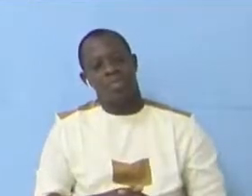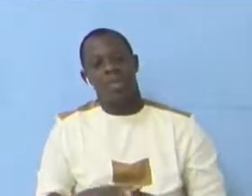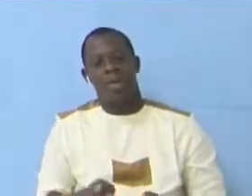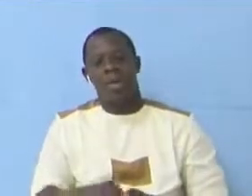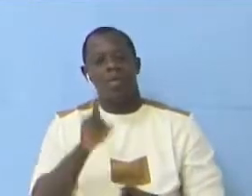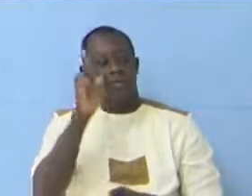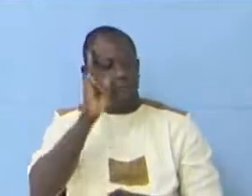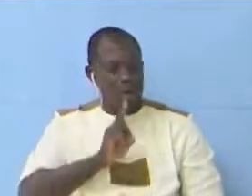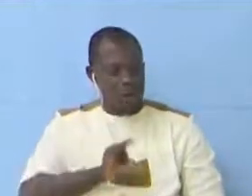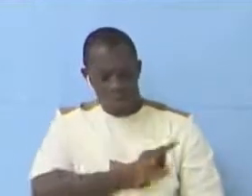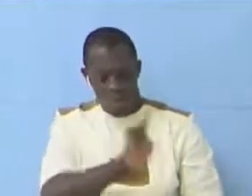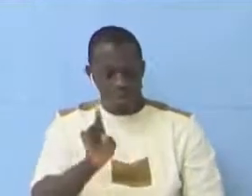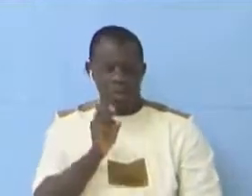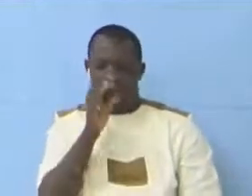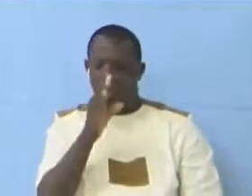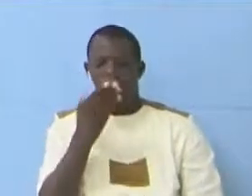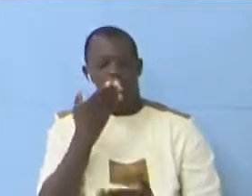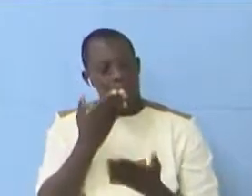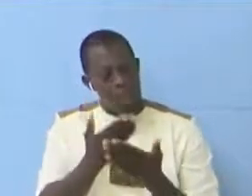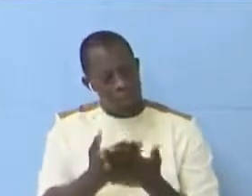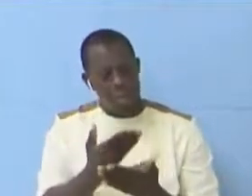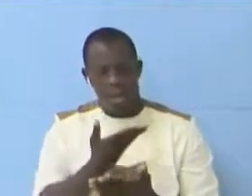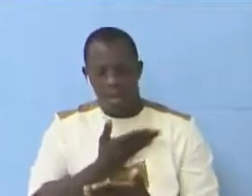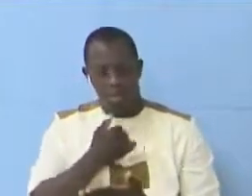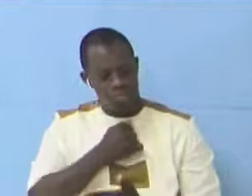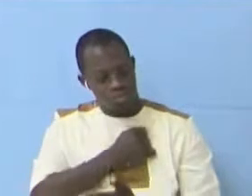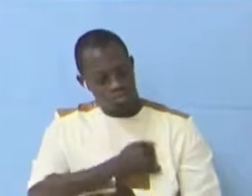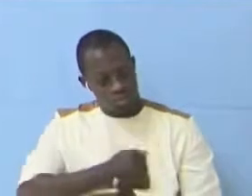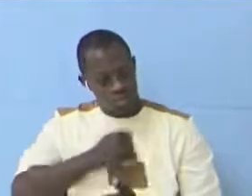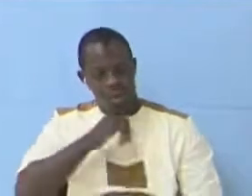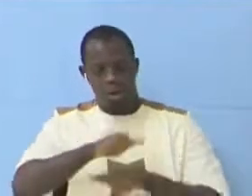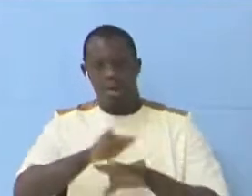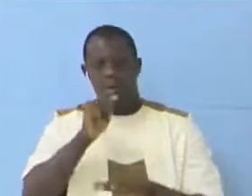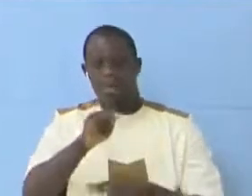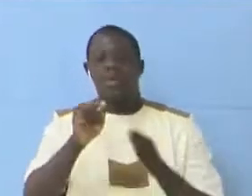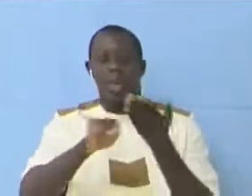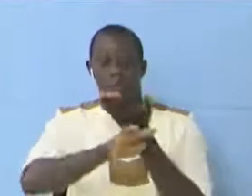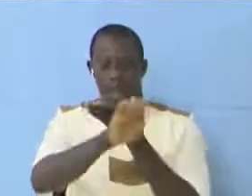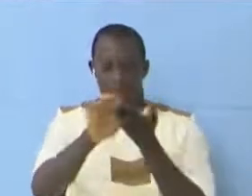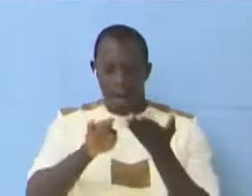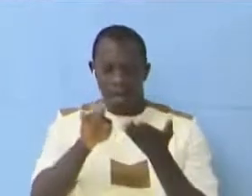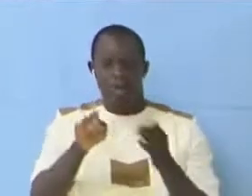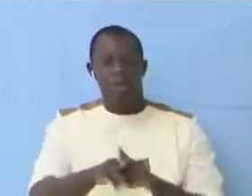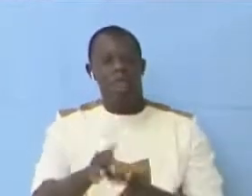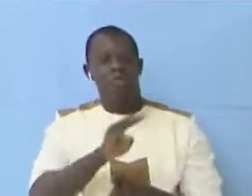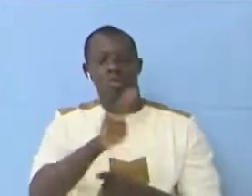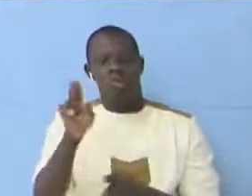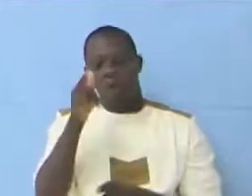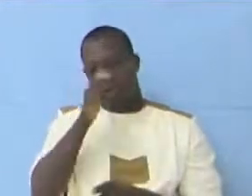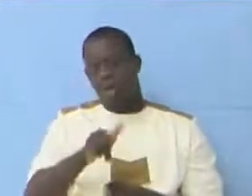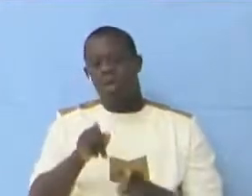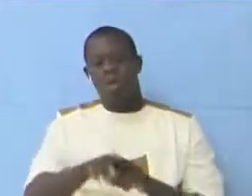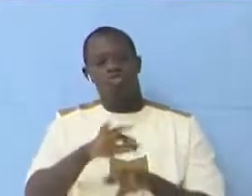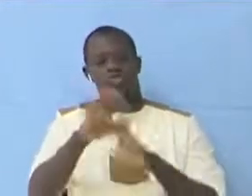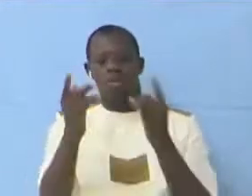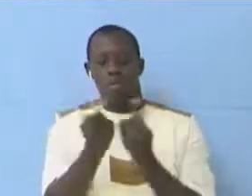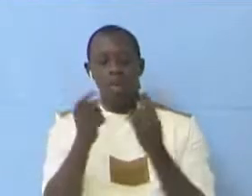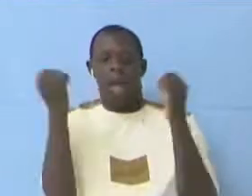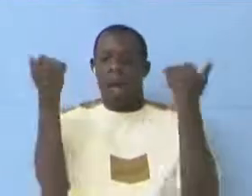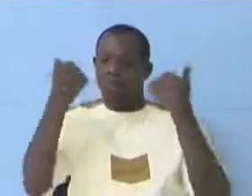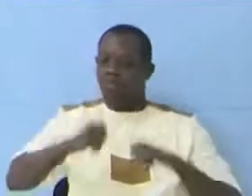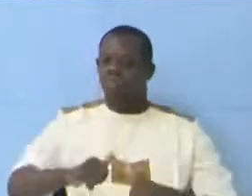Father, we say, have mercy upon this land, that this unfortunate incident